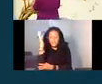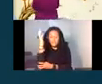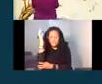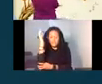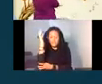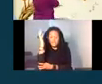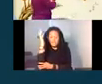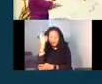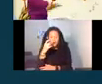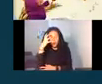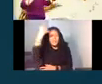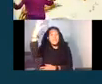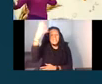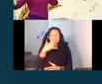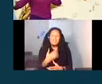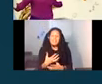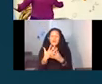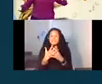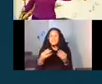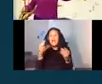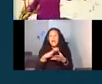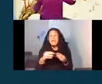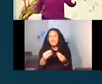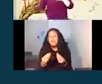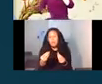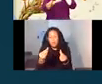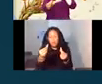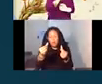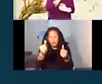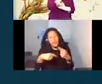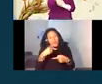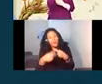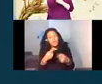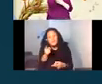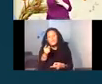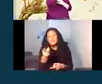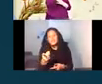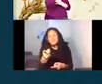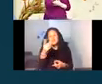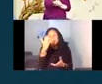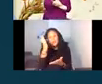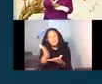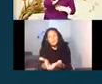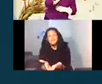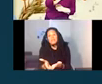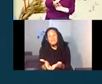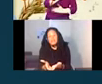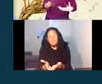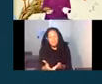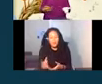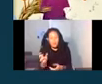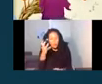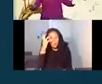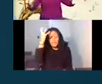tree, the queen of slime mold forever I will be.